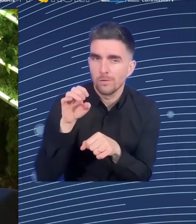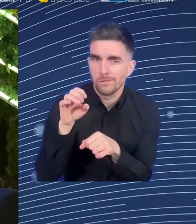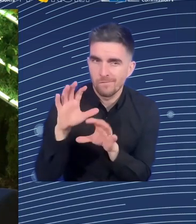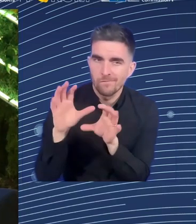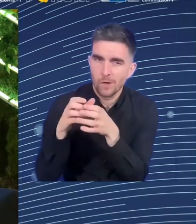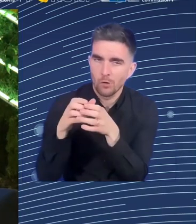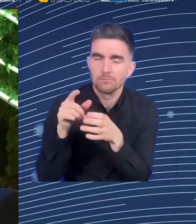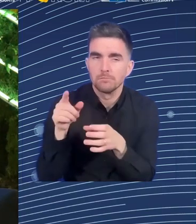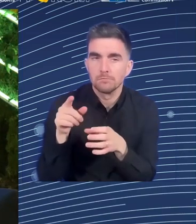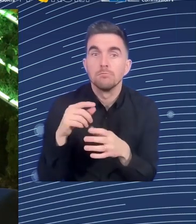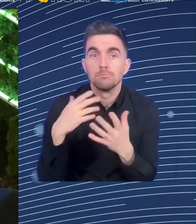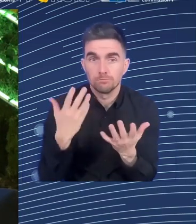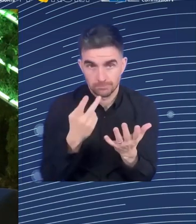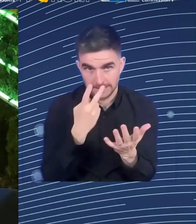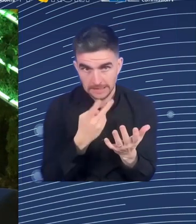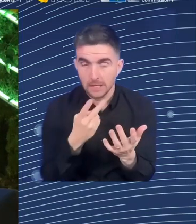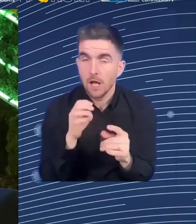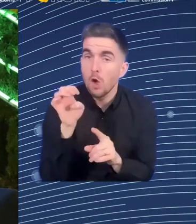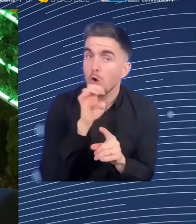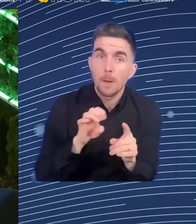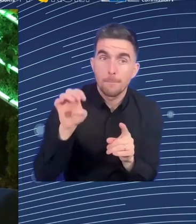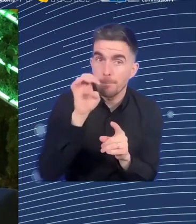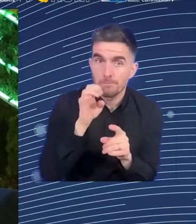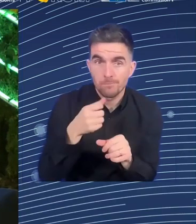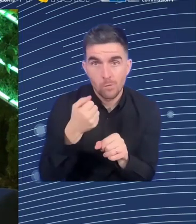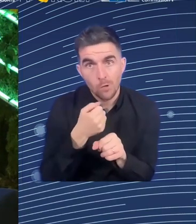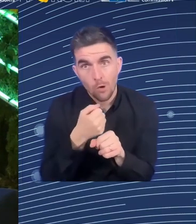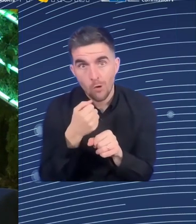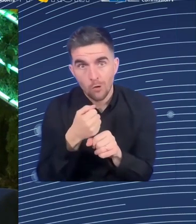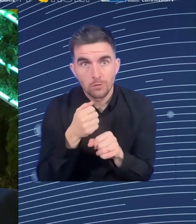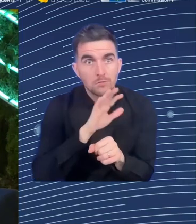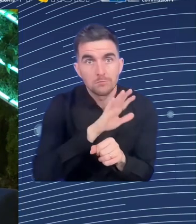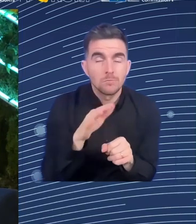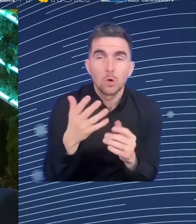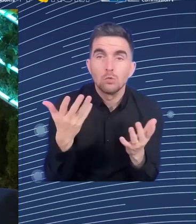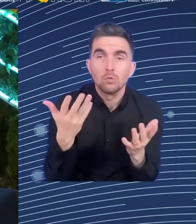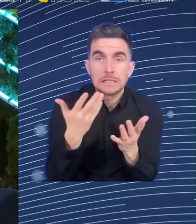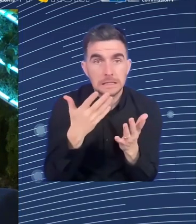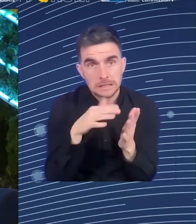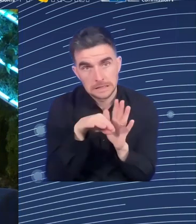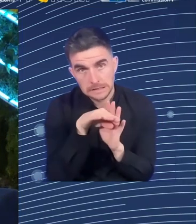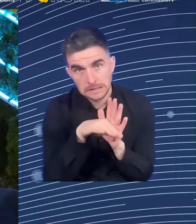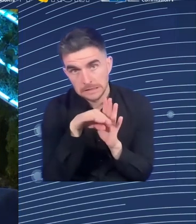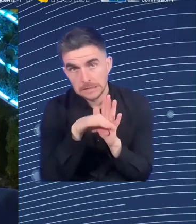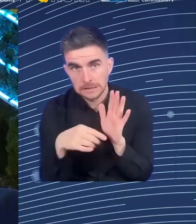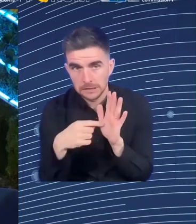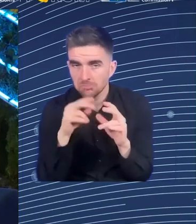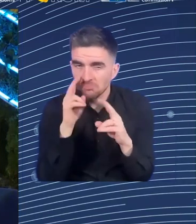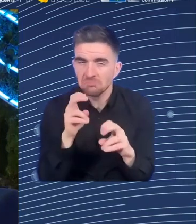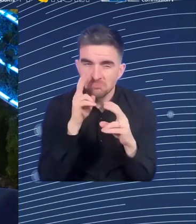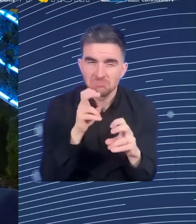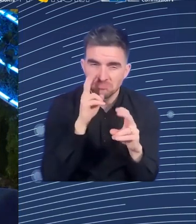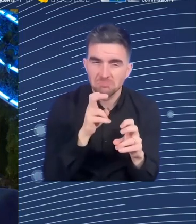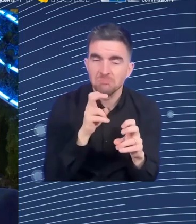persistent shortage occupations, such as transport and care, as we've seen in the presentation,